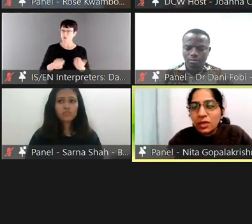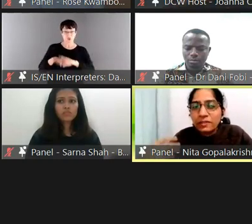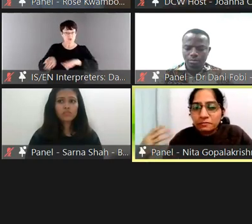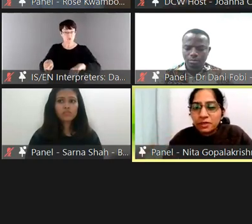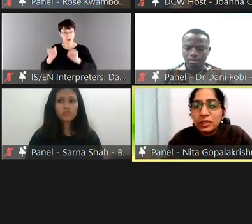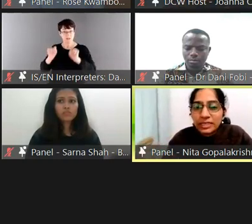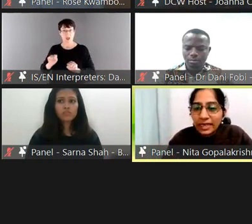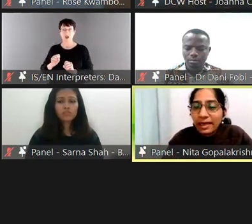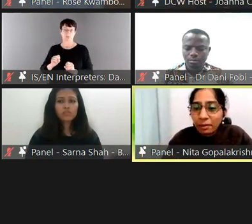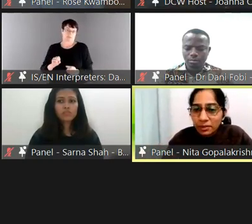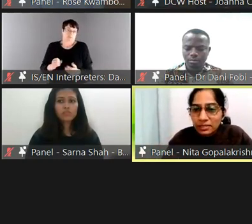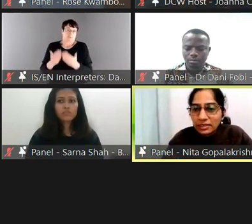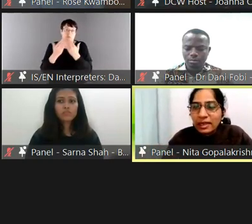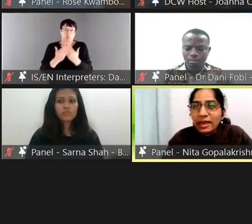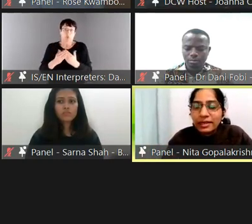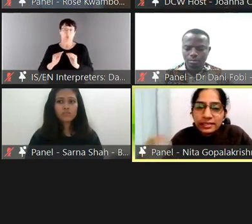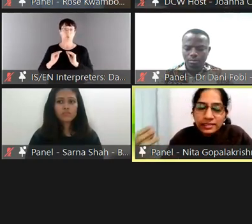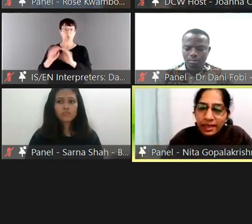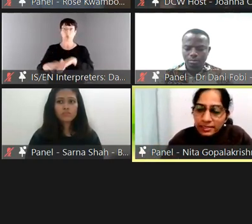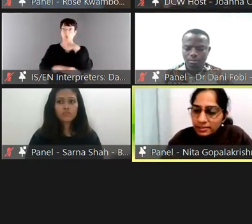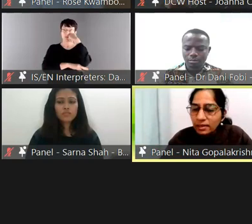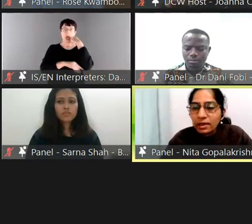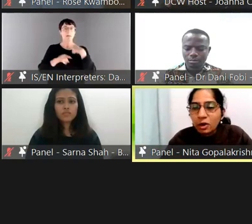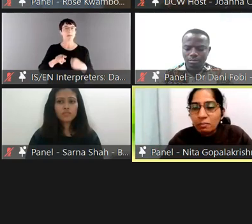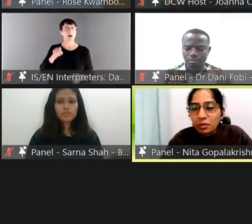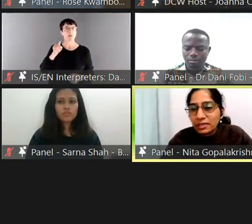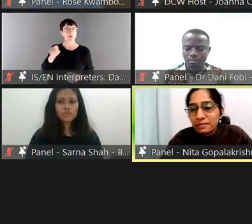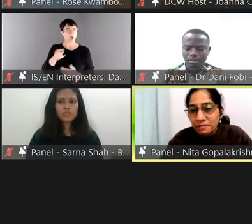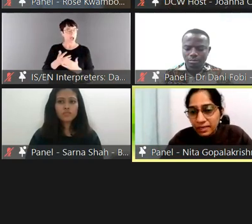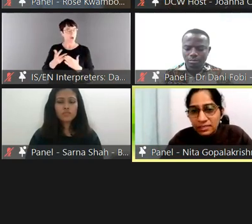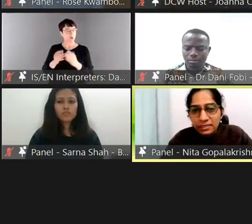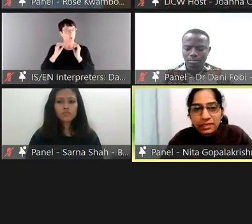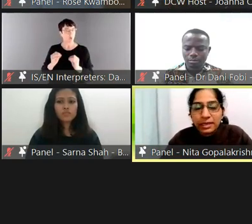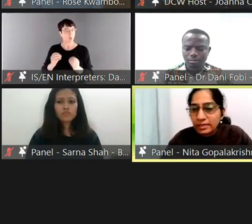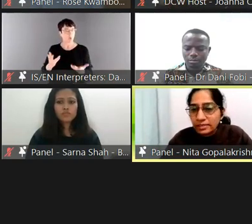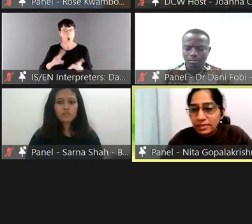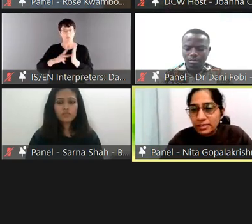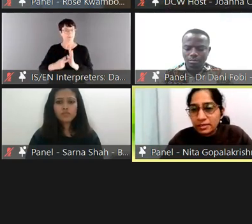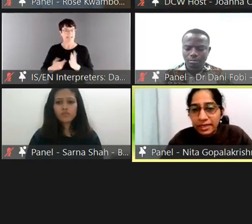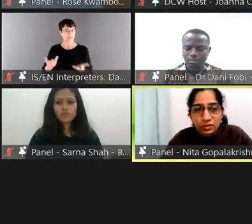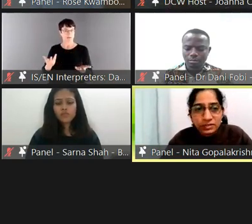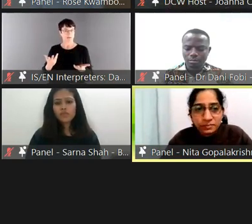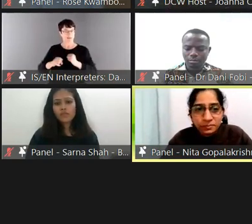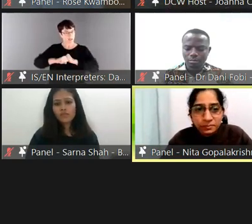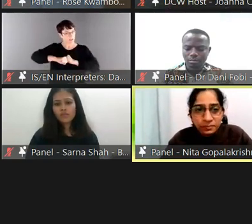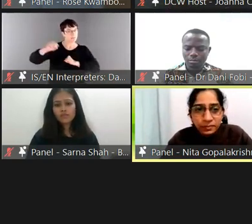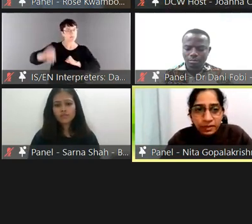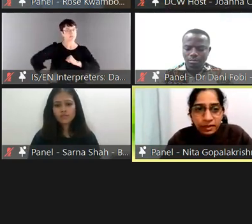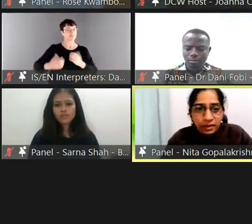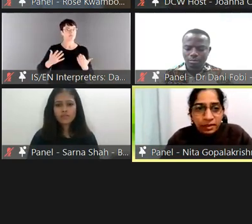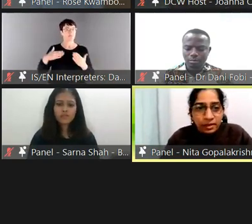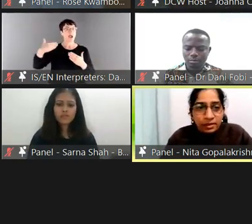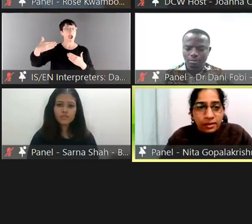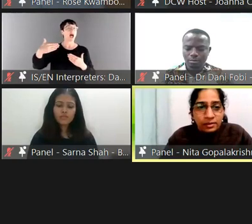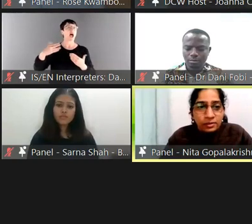that is where the further delay happens, and it has a compounding effect in their later ages.